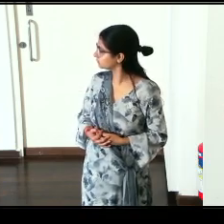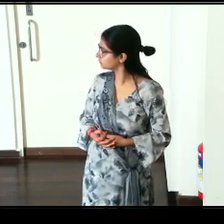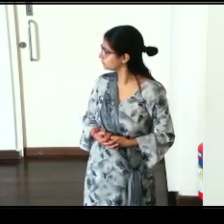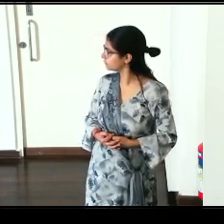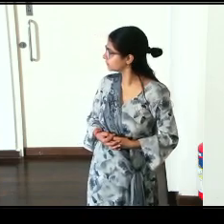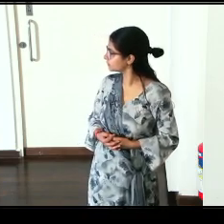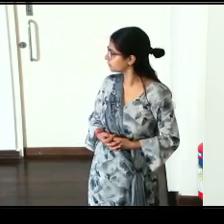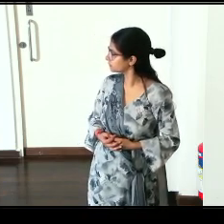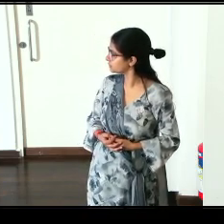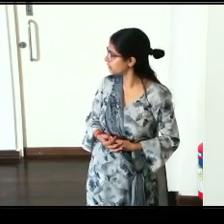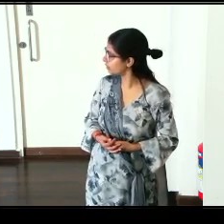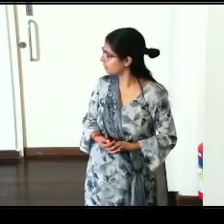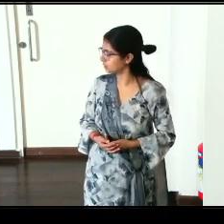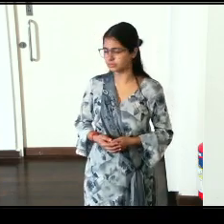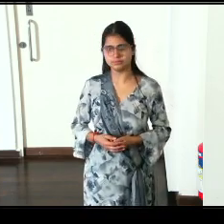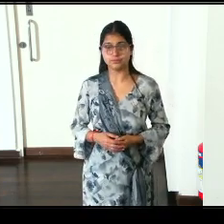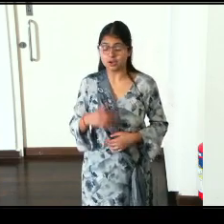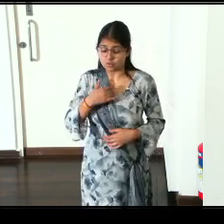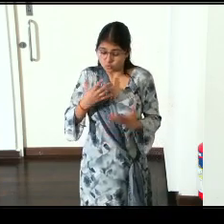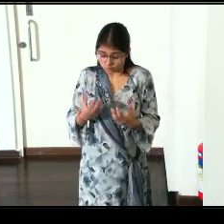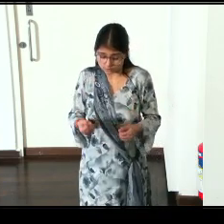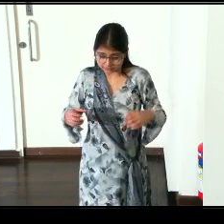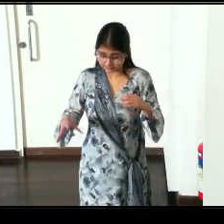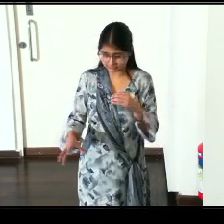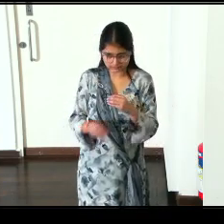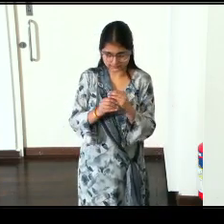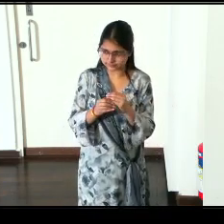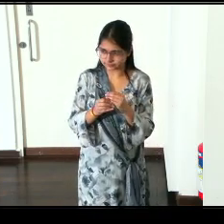I wanted to include, again,